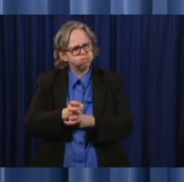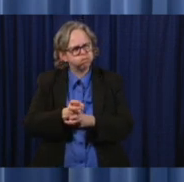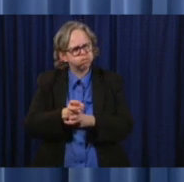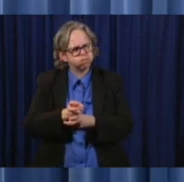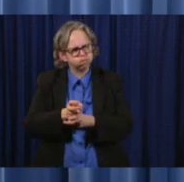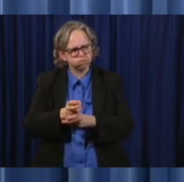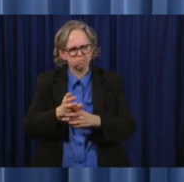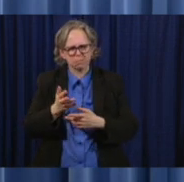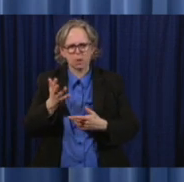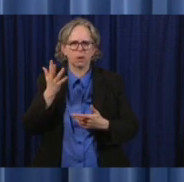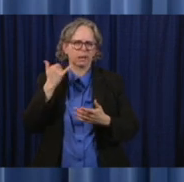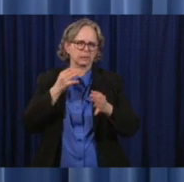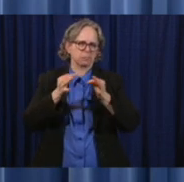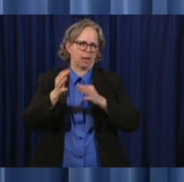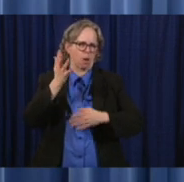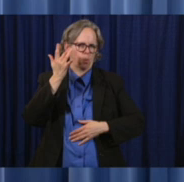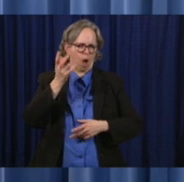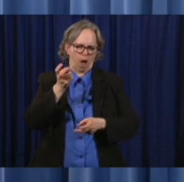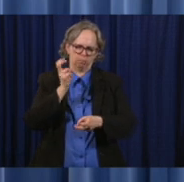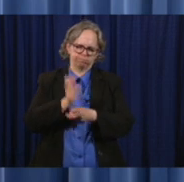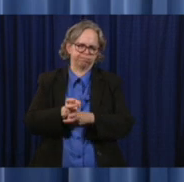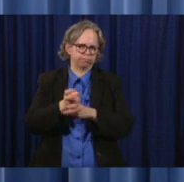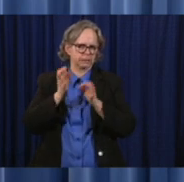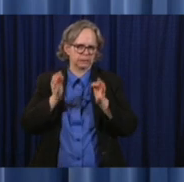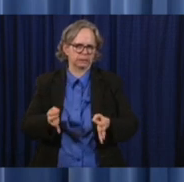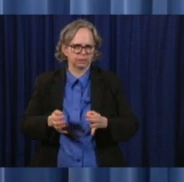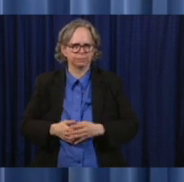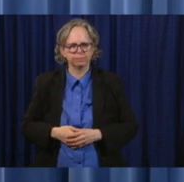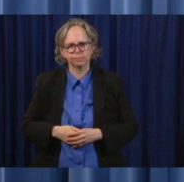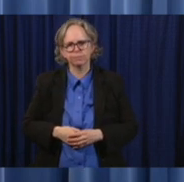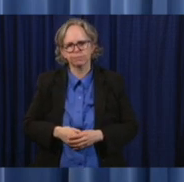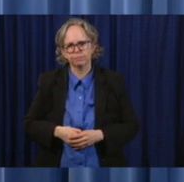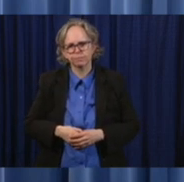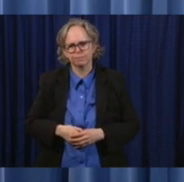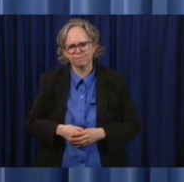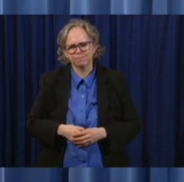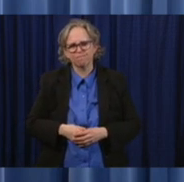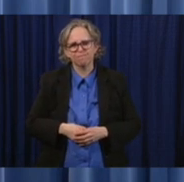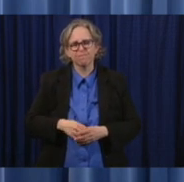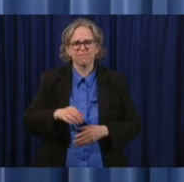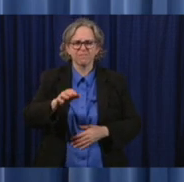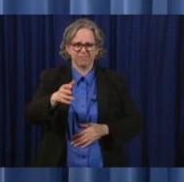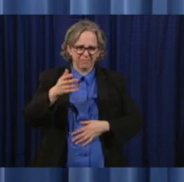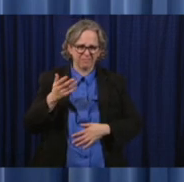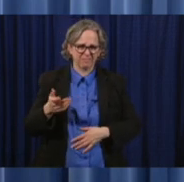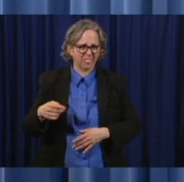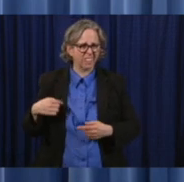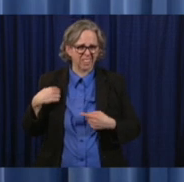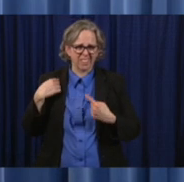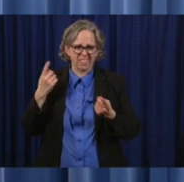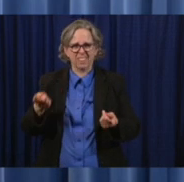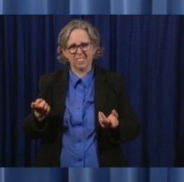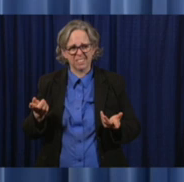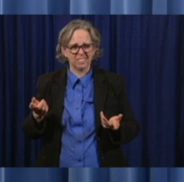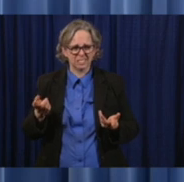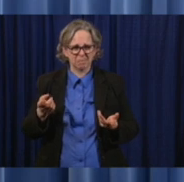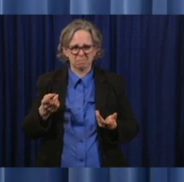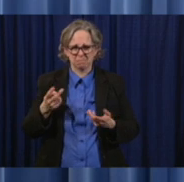real threat, we believe, although we certainly have seen in the news in the last 48 hours